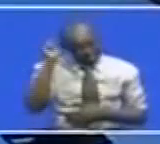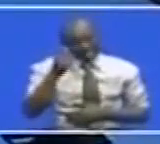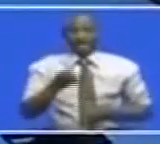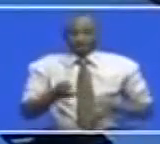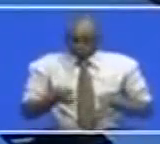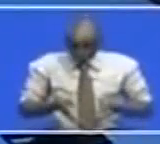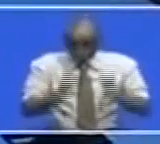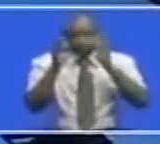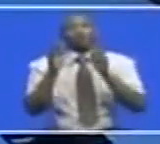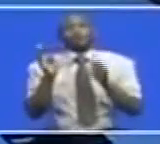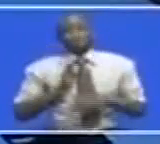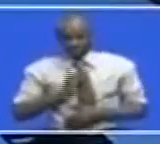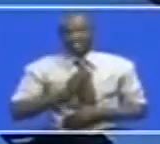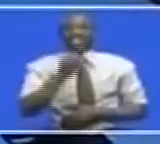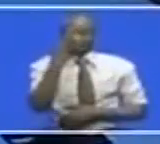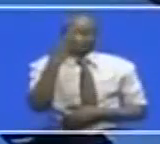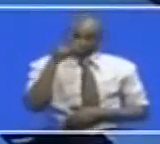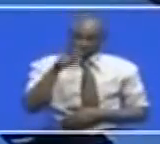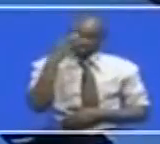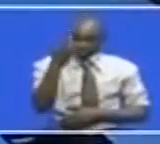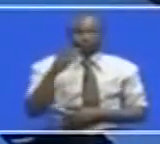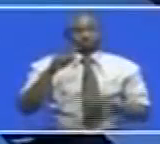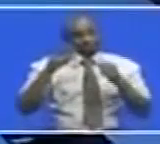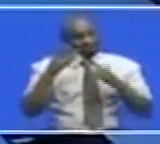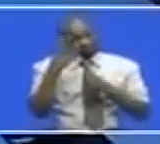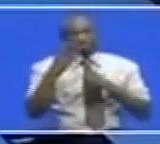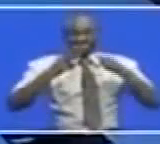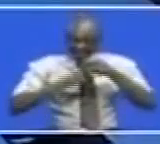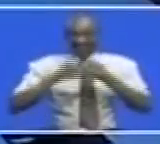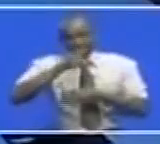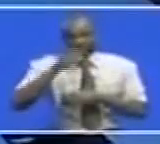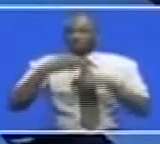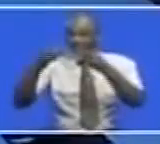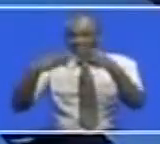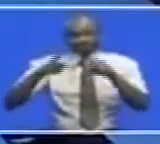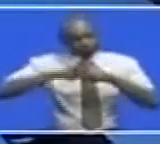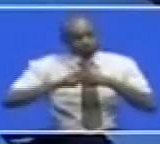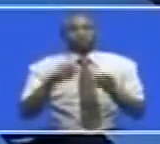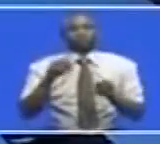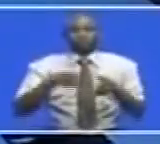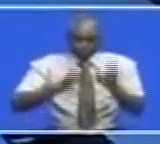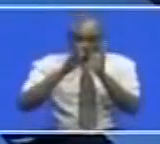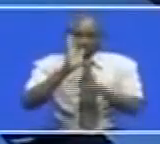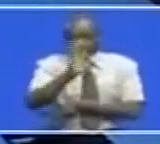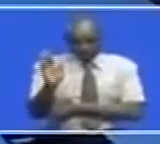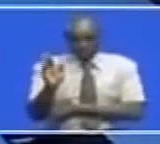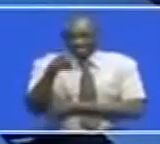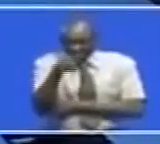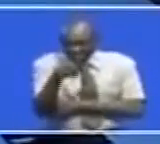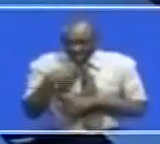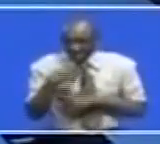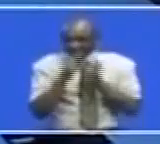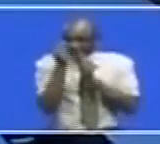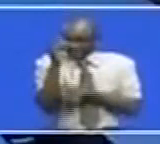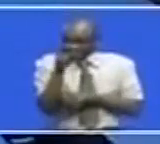Board has released 3.3 billion shillings to the 47 counties for roads maintenance. The money accounts for 15% of the money collected